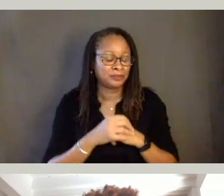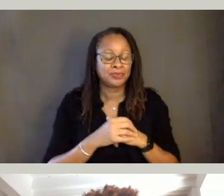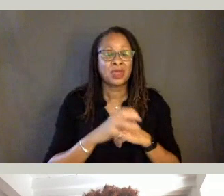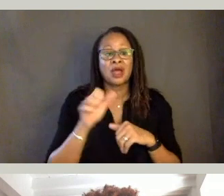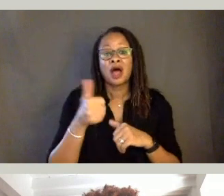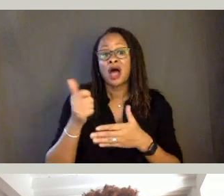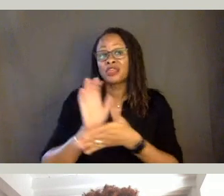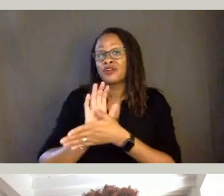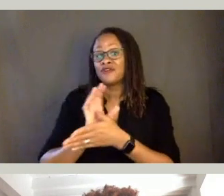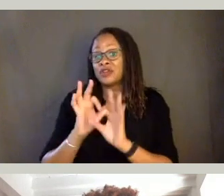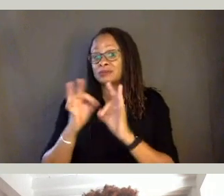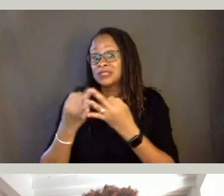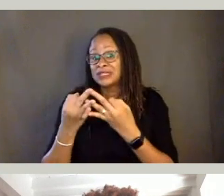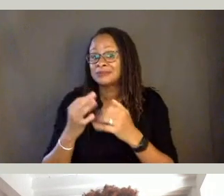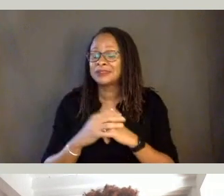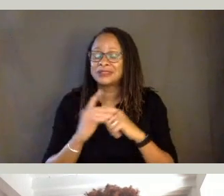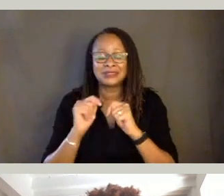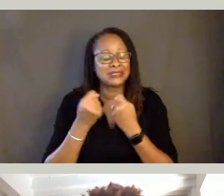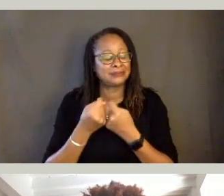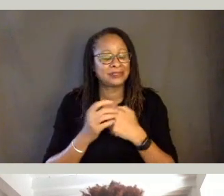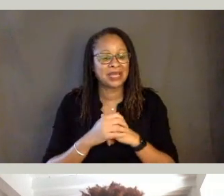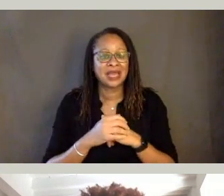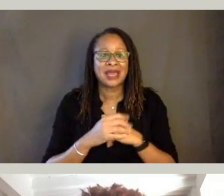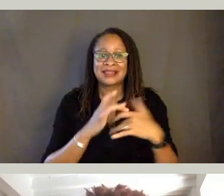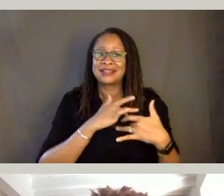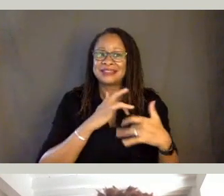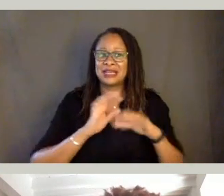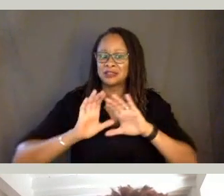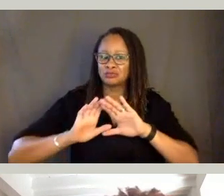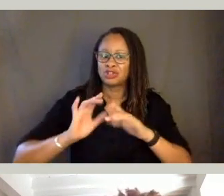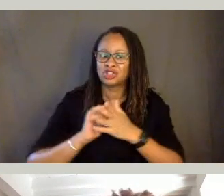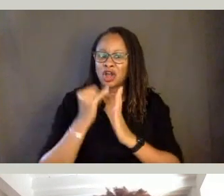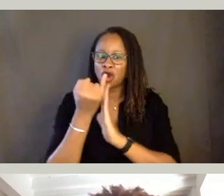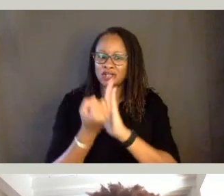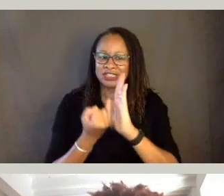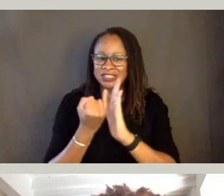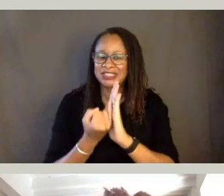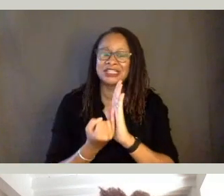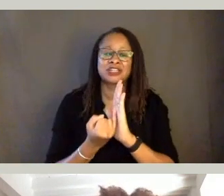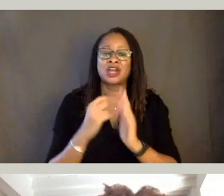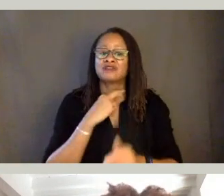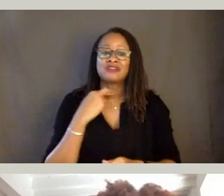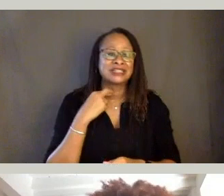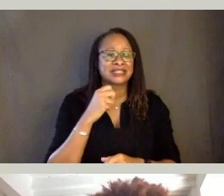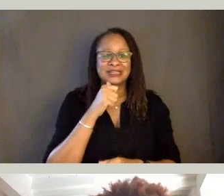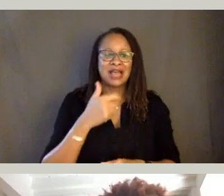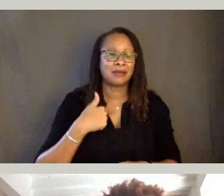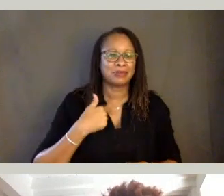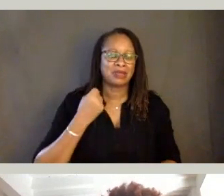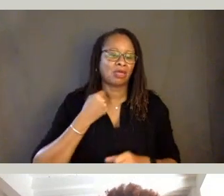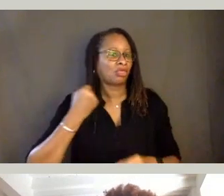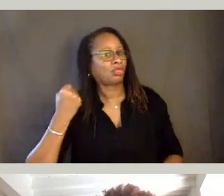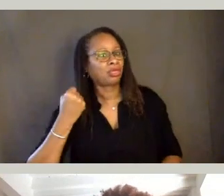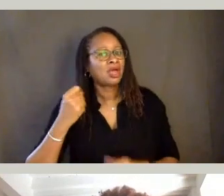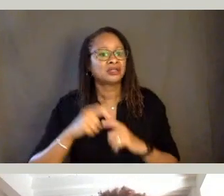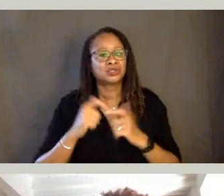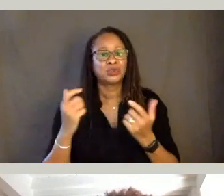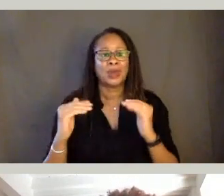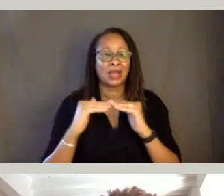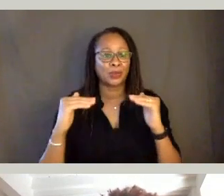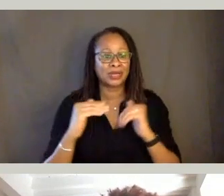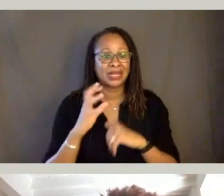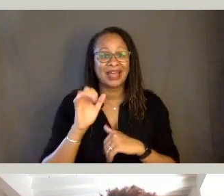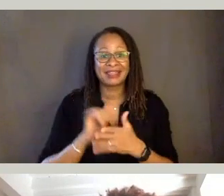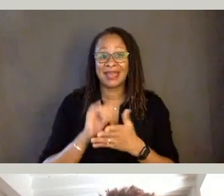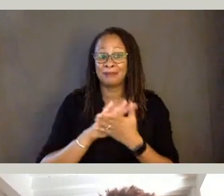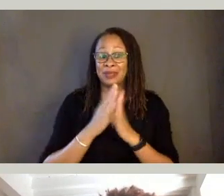Other film teams, you know, they want to really push that artistic risk and not be beholden to equity and that